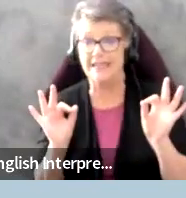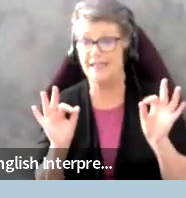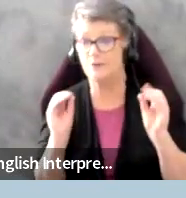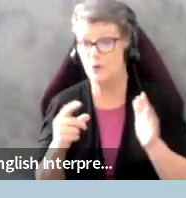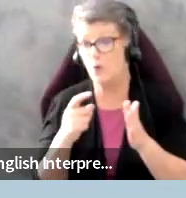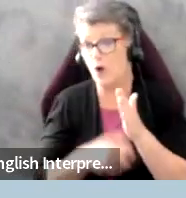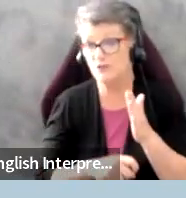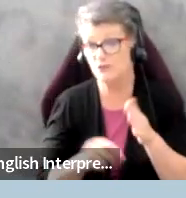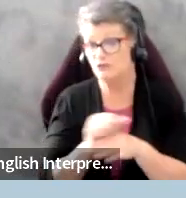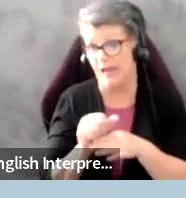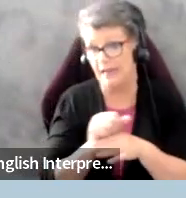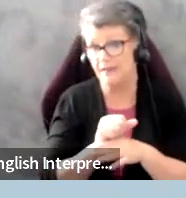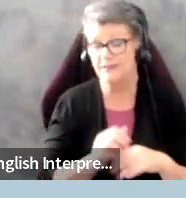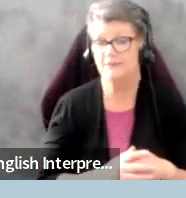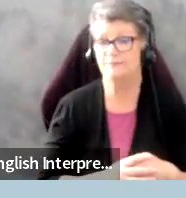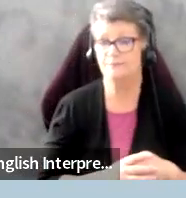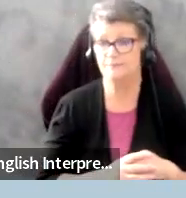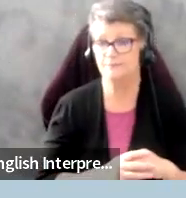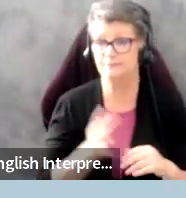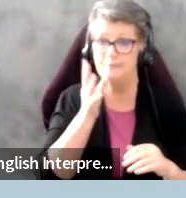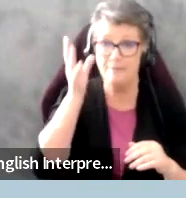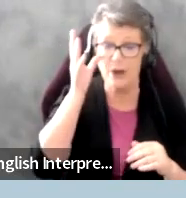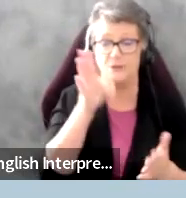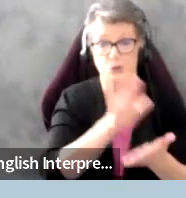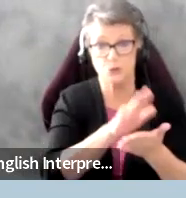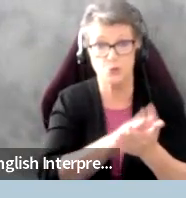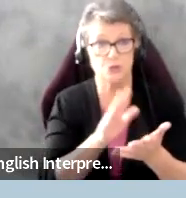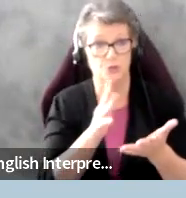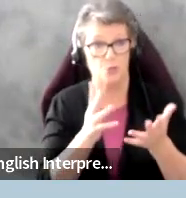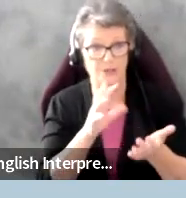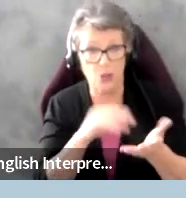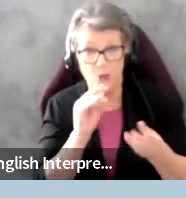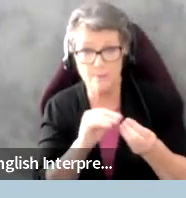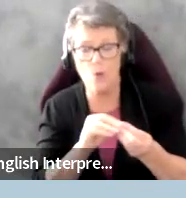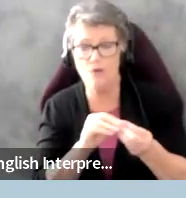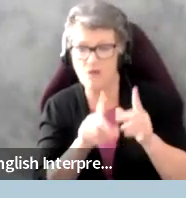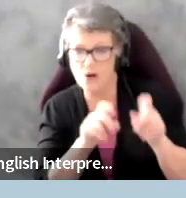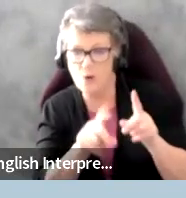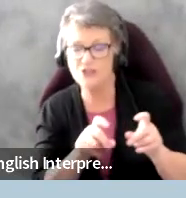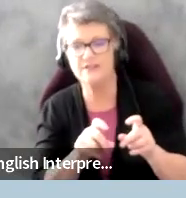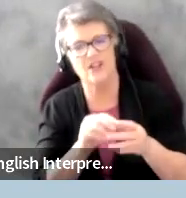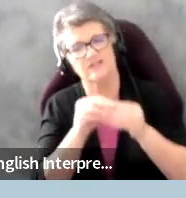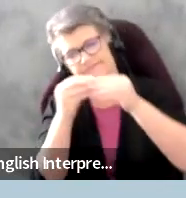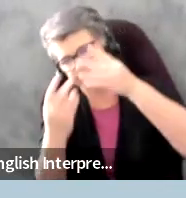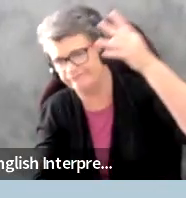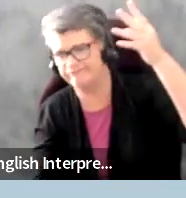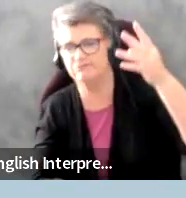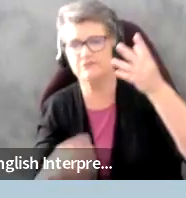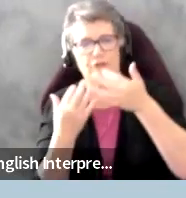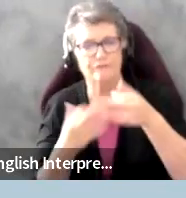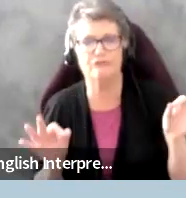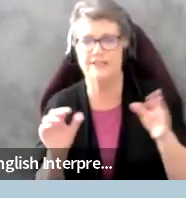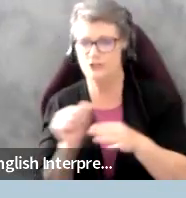of training. So if parents or school teams want to learn more about something or have questions, there's a plethora of free